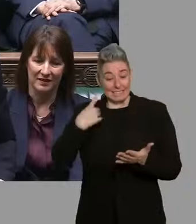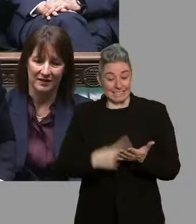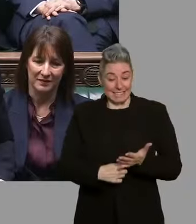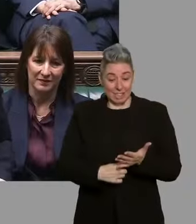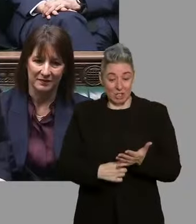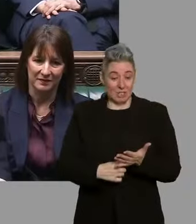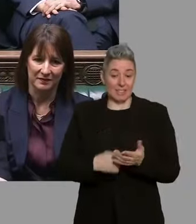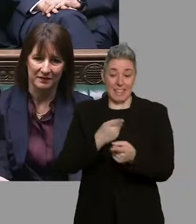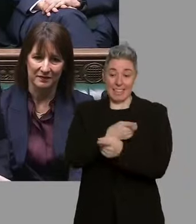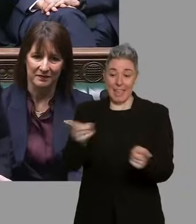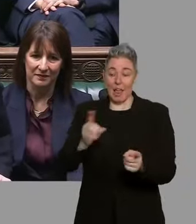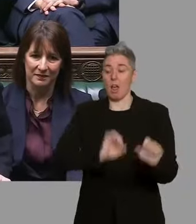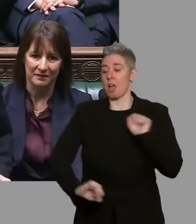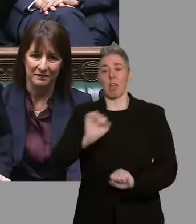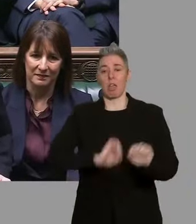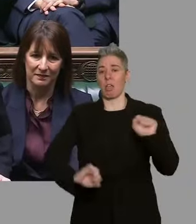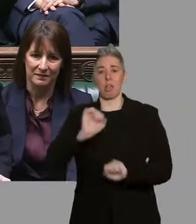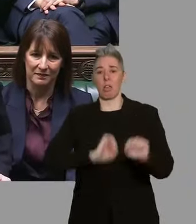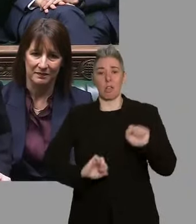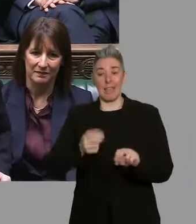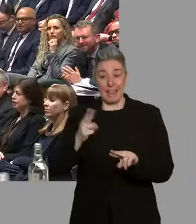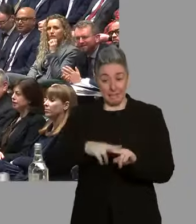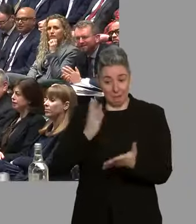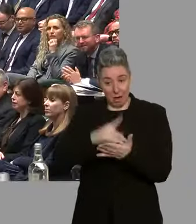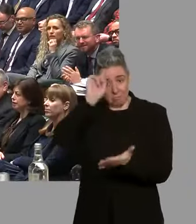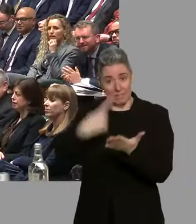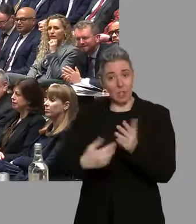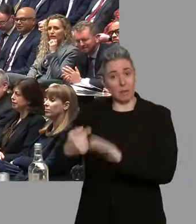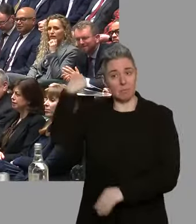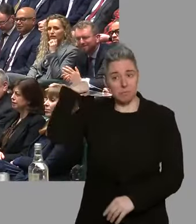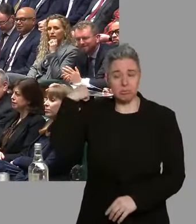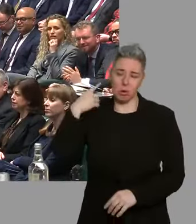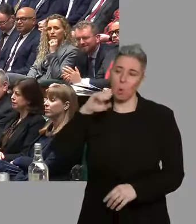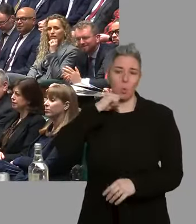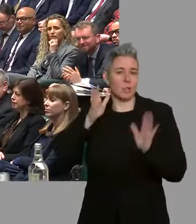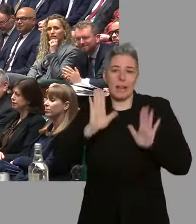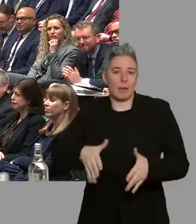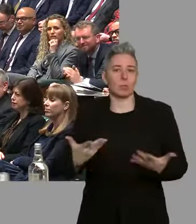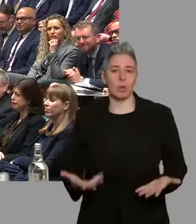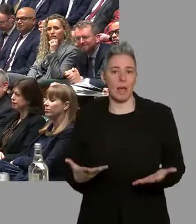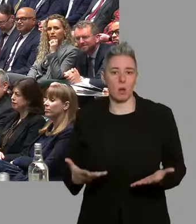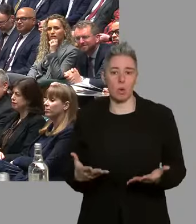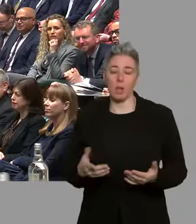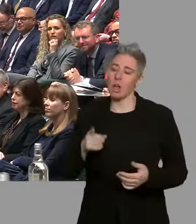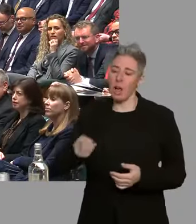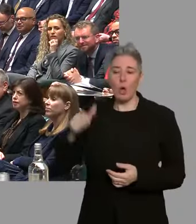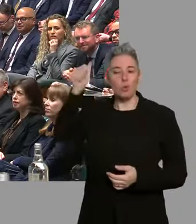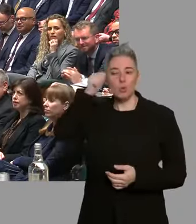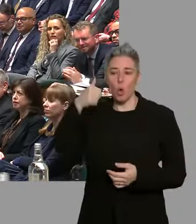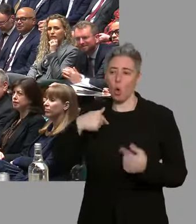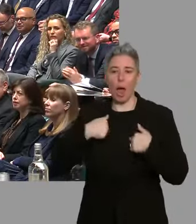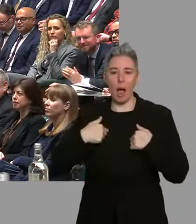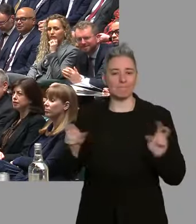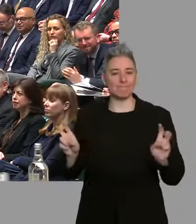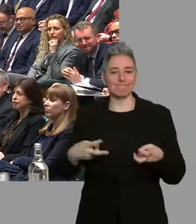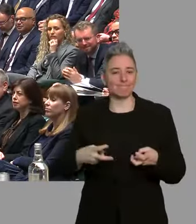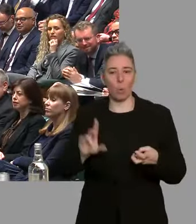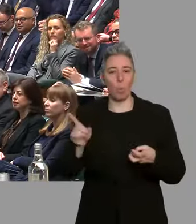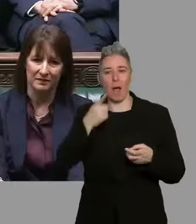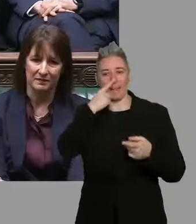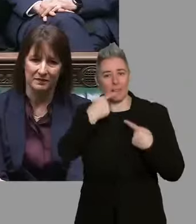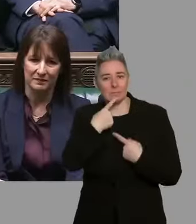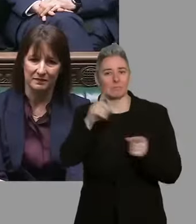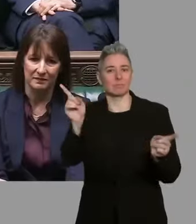to tax, she knows very well the limits of what I can say from this dispatch box, but we have an ironclad commitment to our fiscal